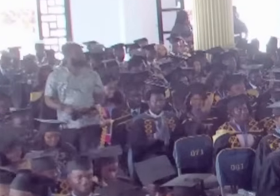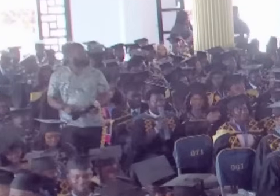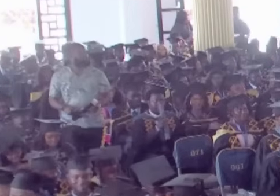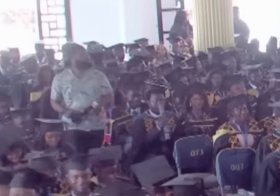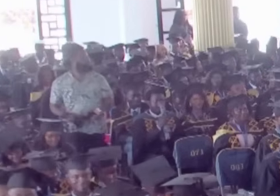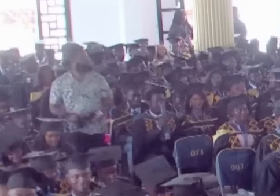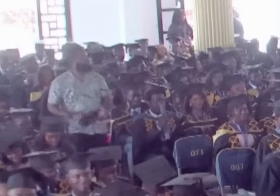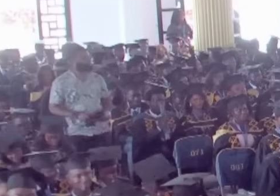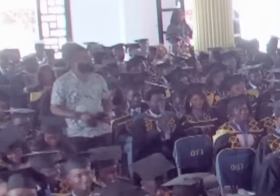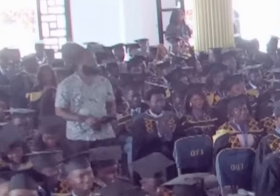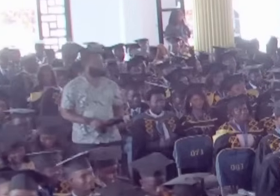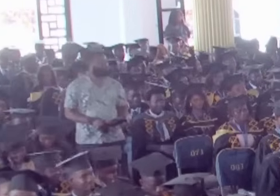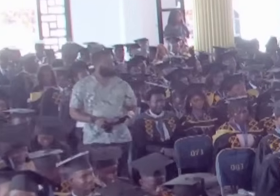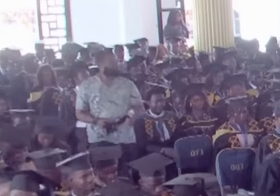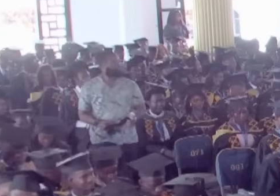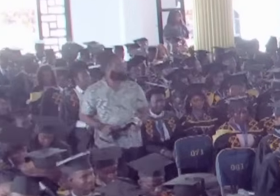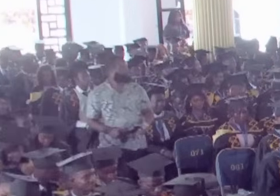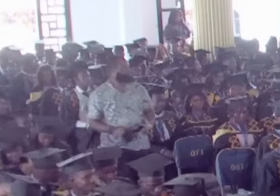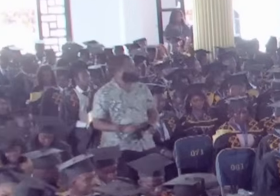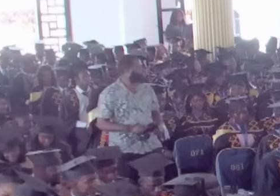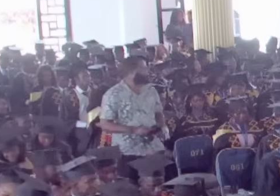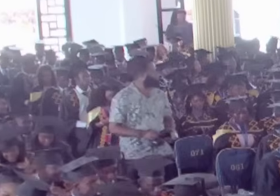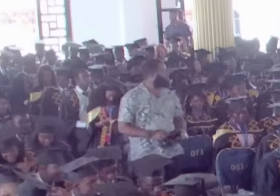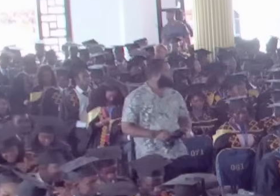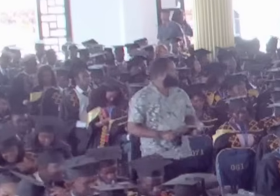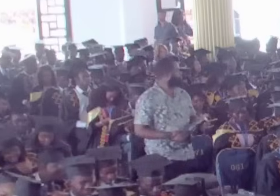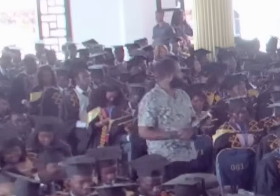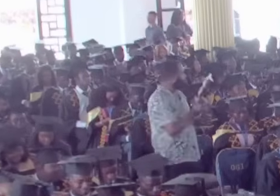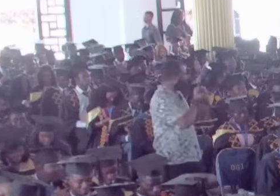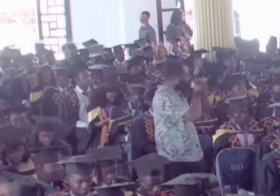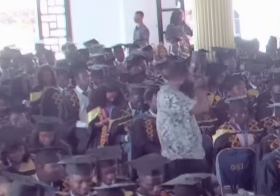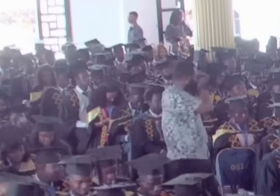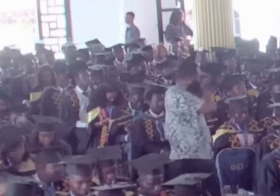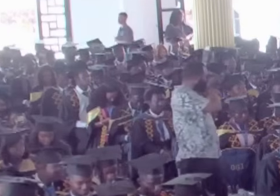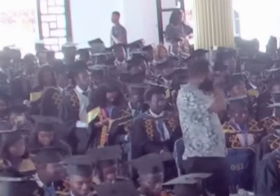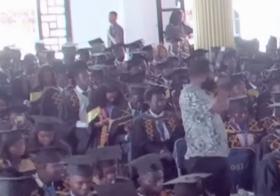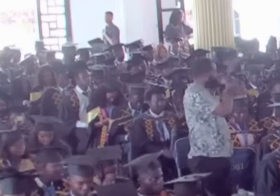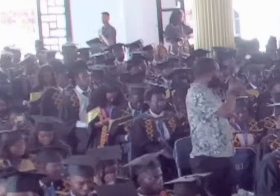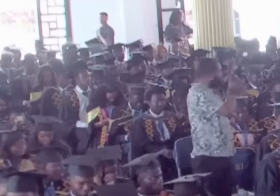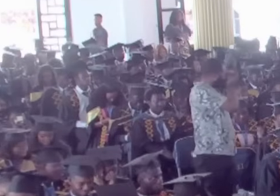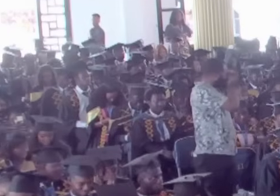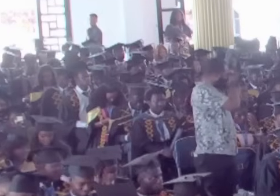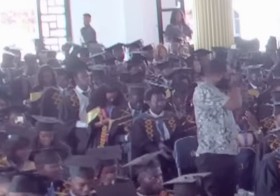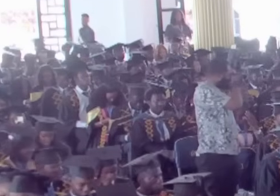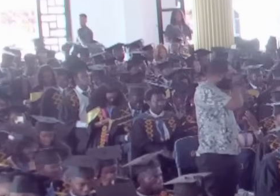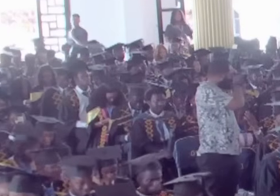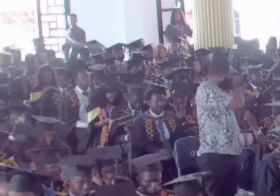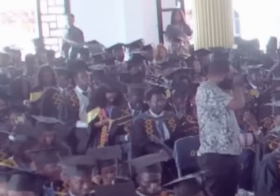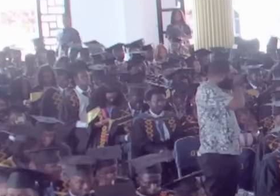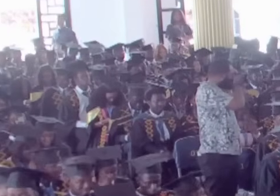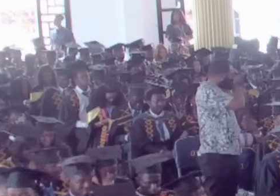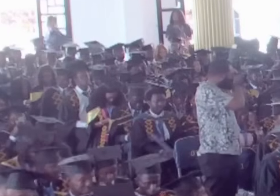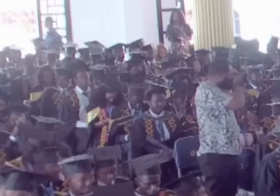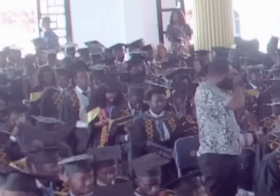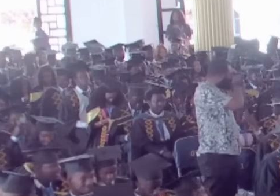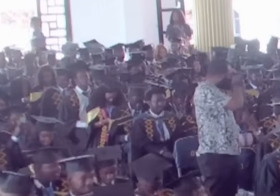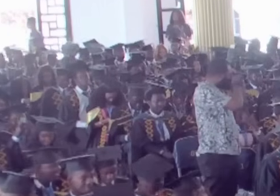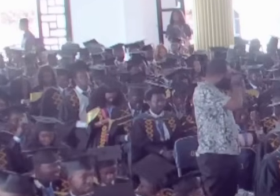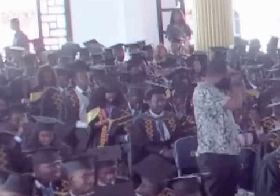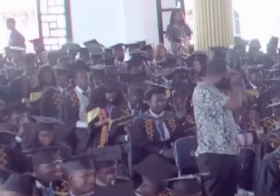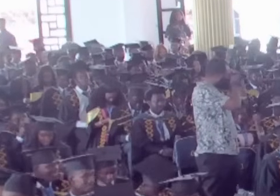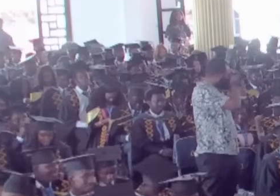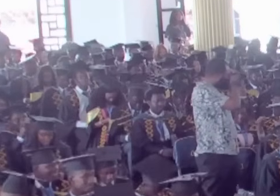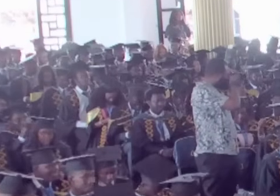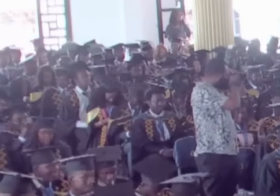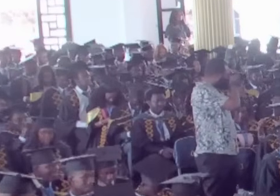And as alumni of the university, you are our international ambassadors. We expect you to translate the knowledge that